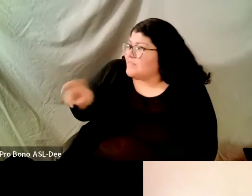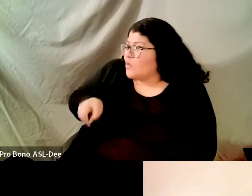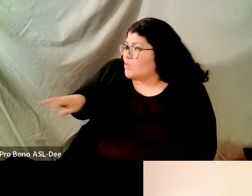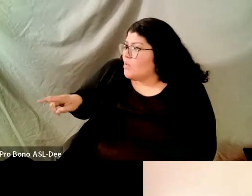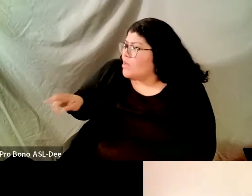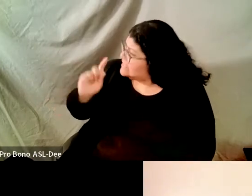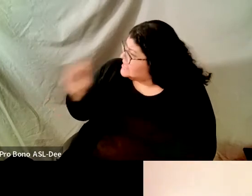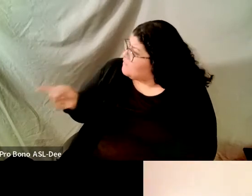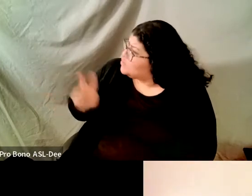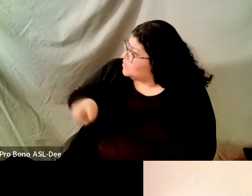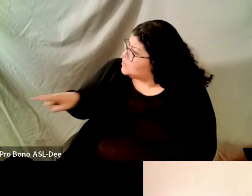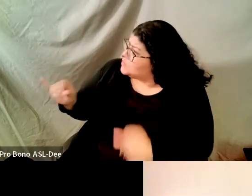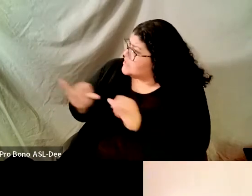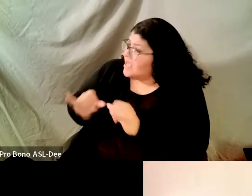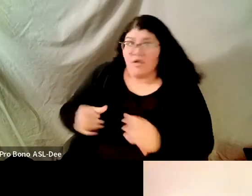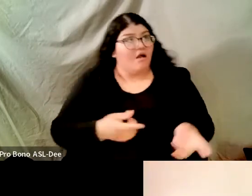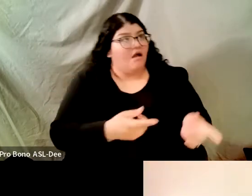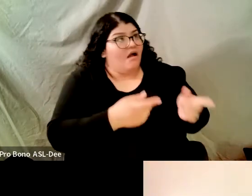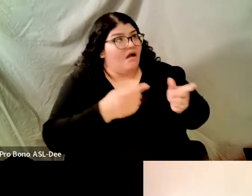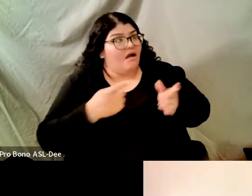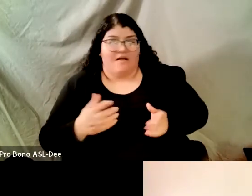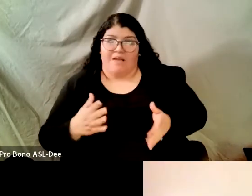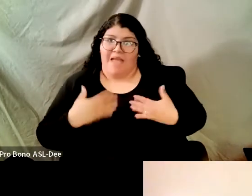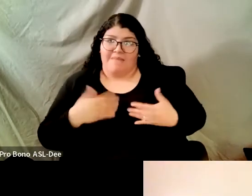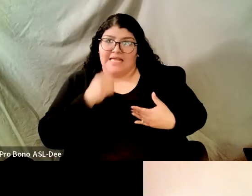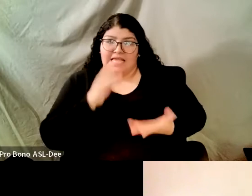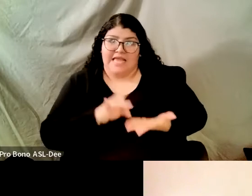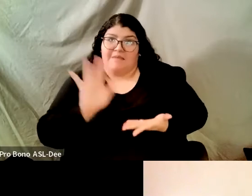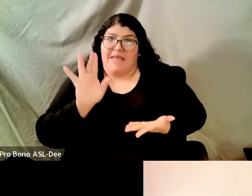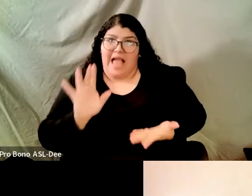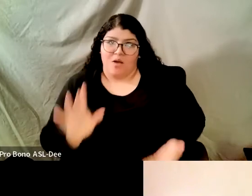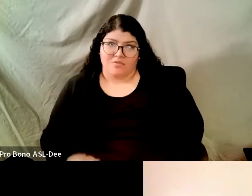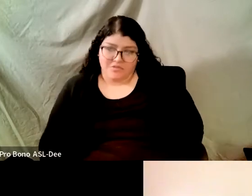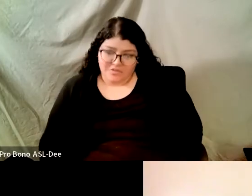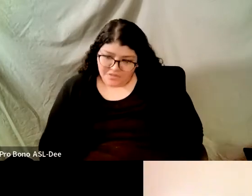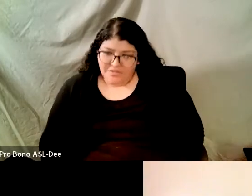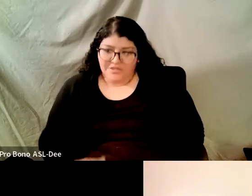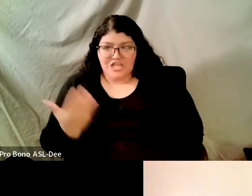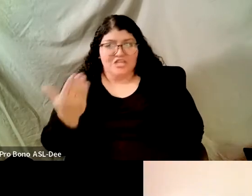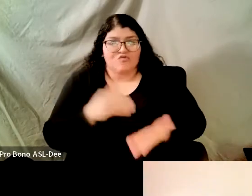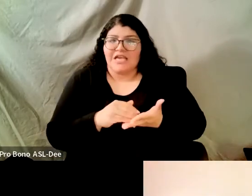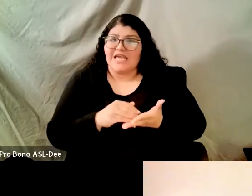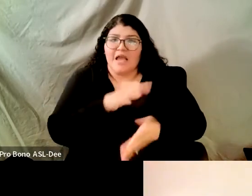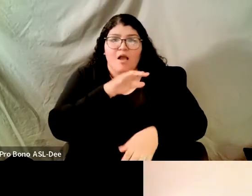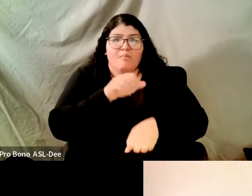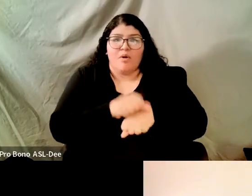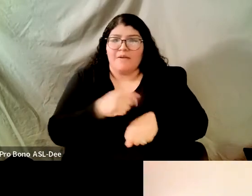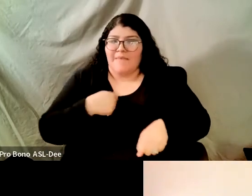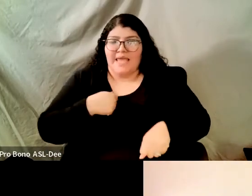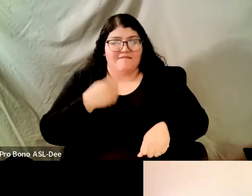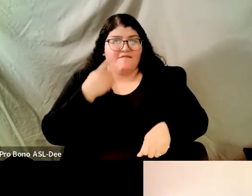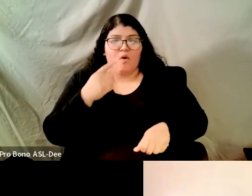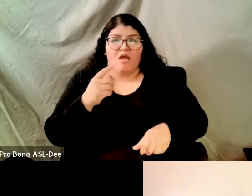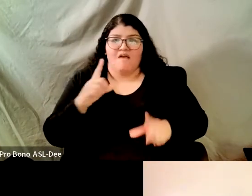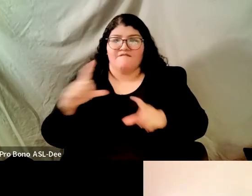her a 22. And I'm just happy they didn't kick me out the door. And, they just rebooked me, and I kept shooting with them.